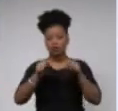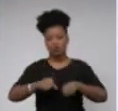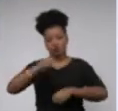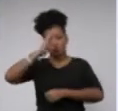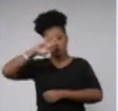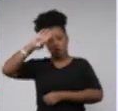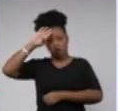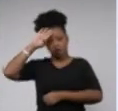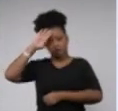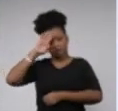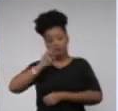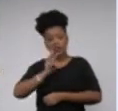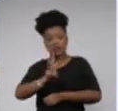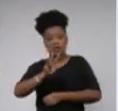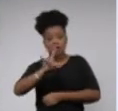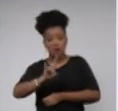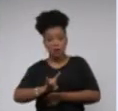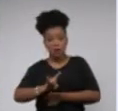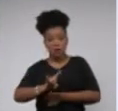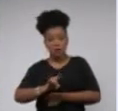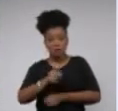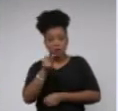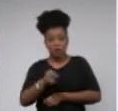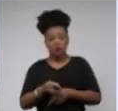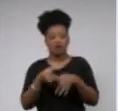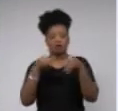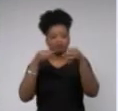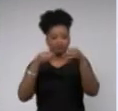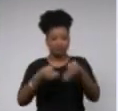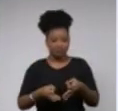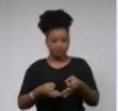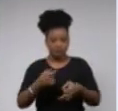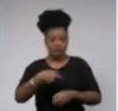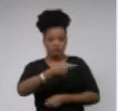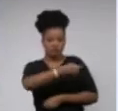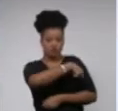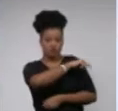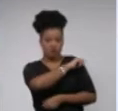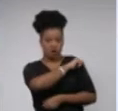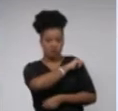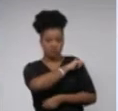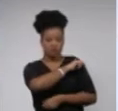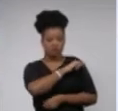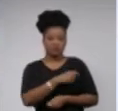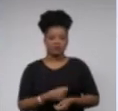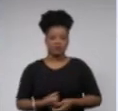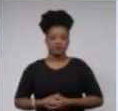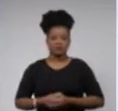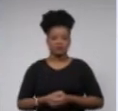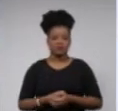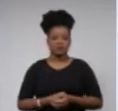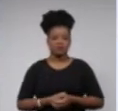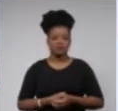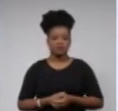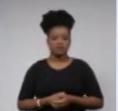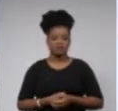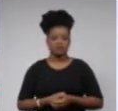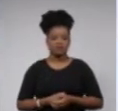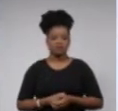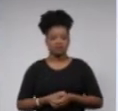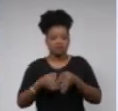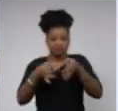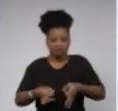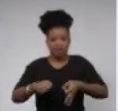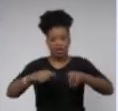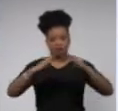92.5%, are confirmed case contacts, and we reiterate the significance that this risk group entails. All